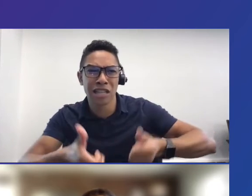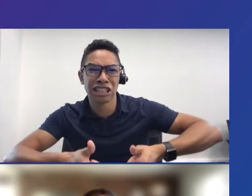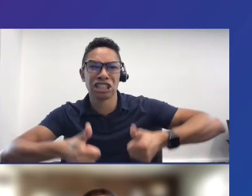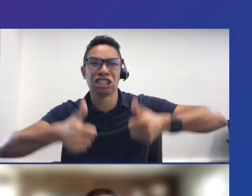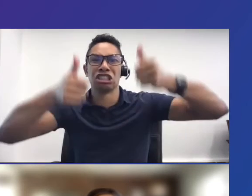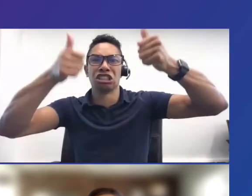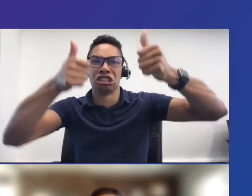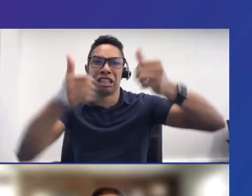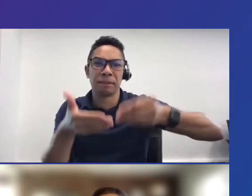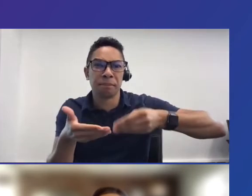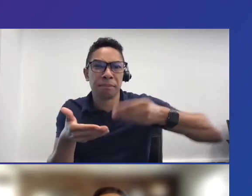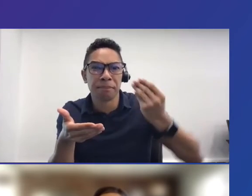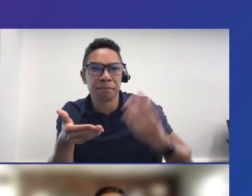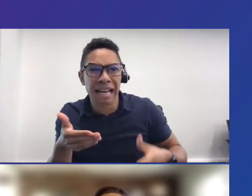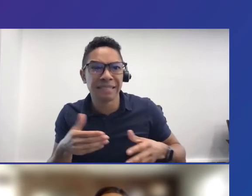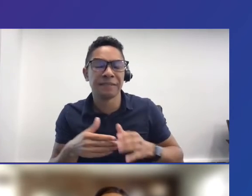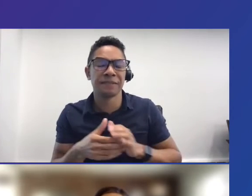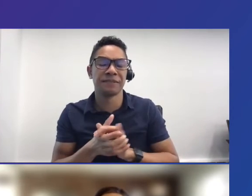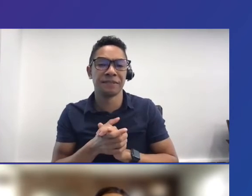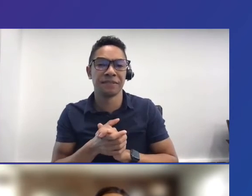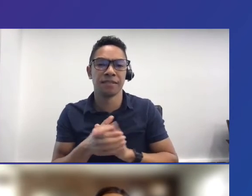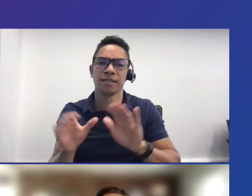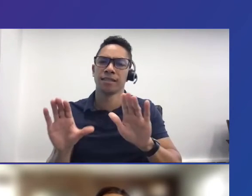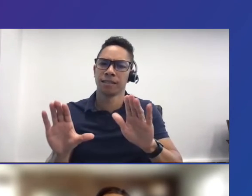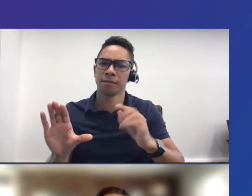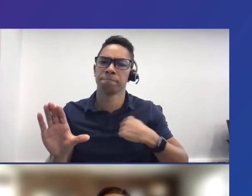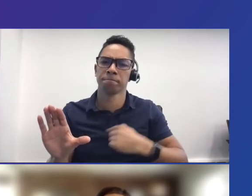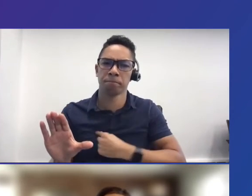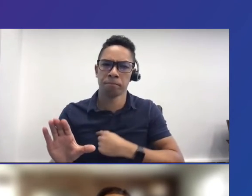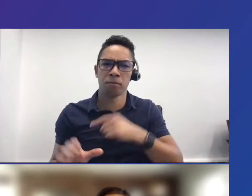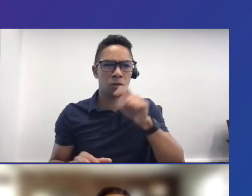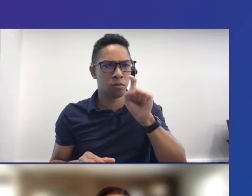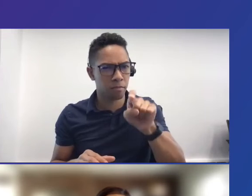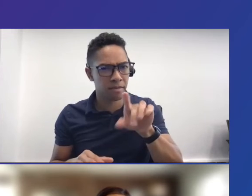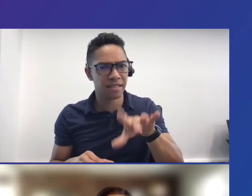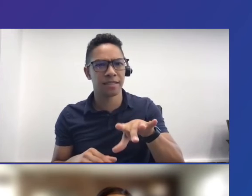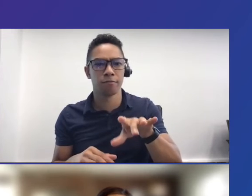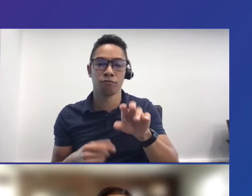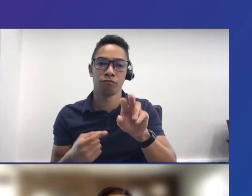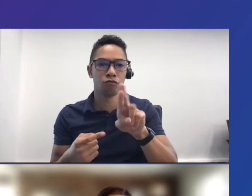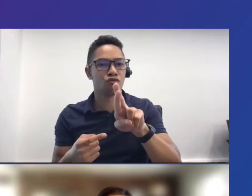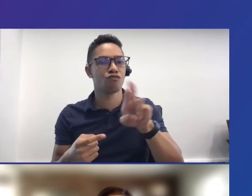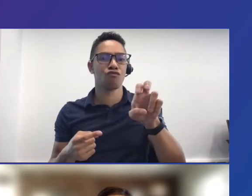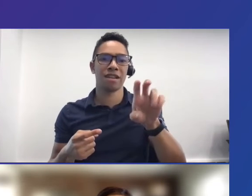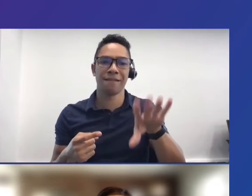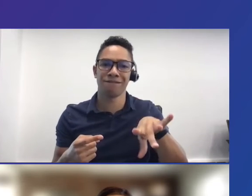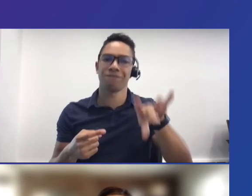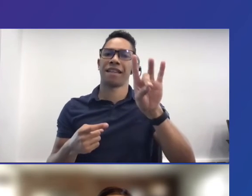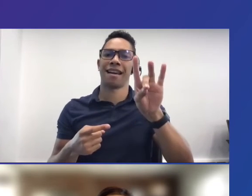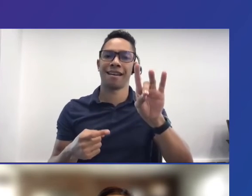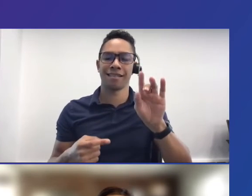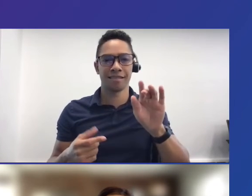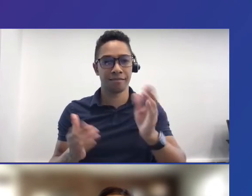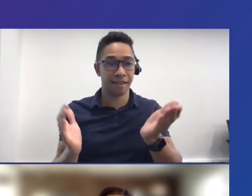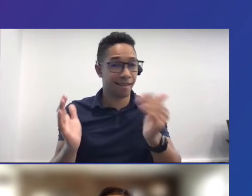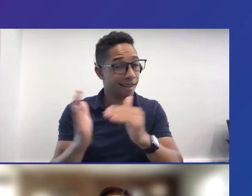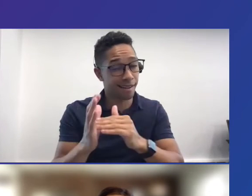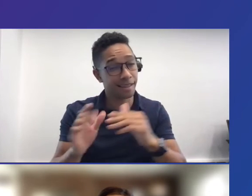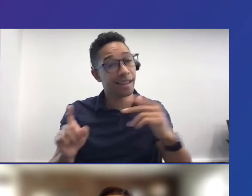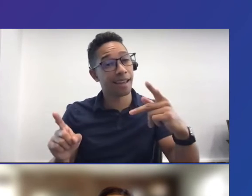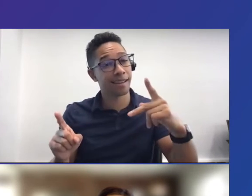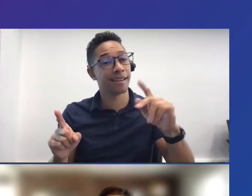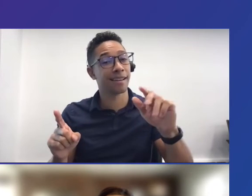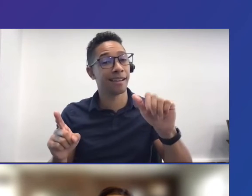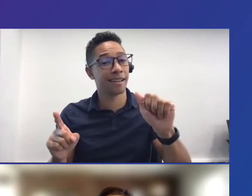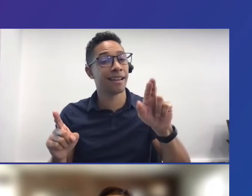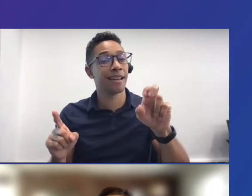and but we have to find or rediscover, as again Karen Finley said last